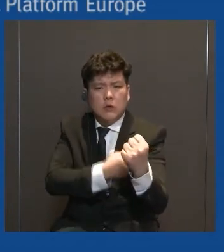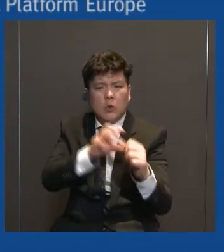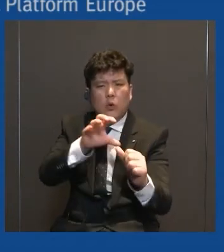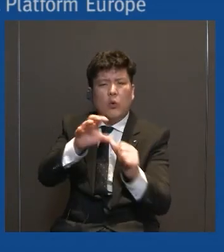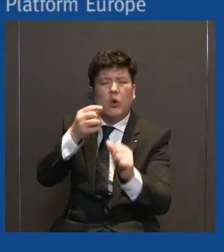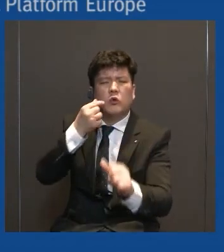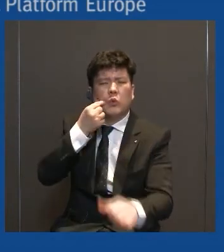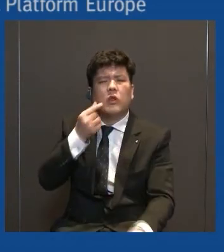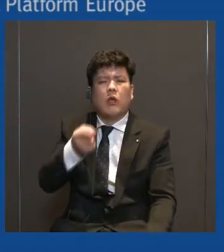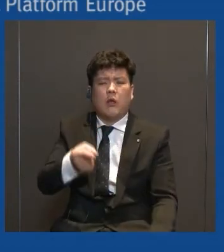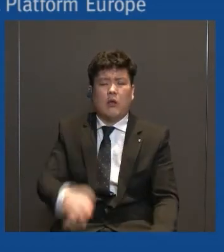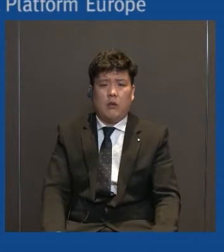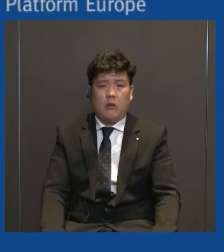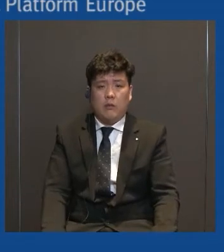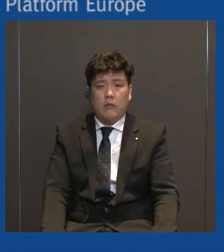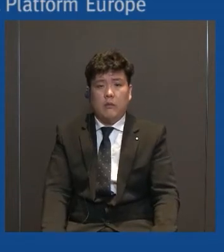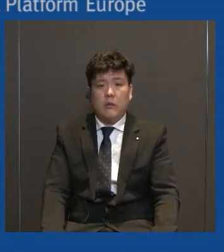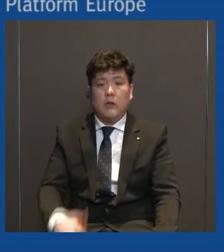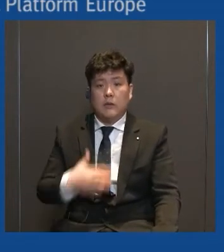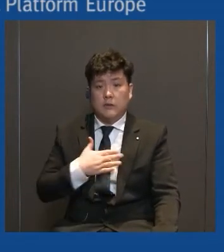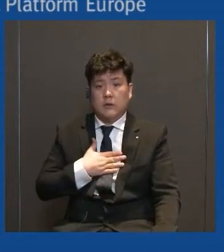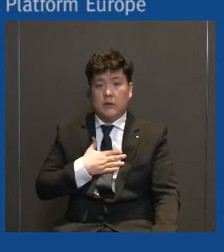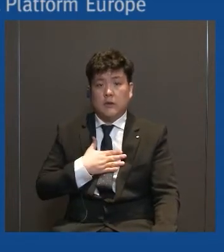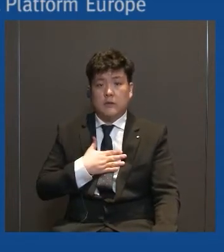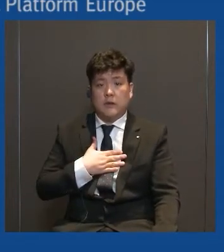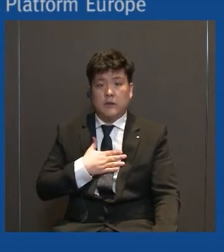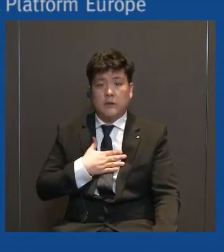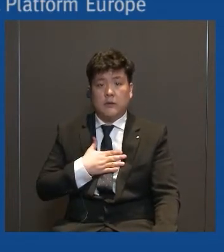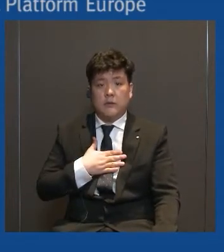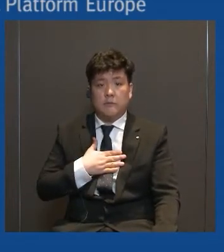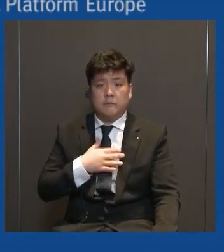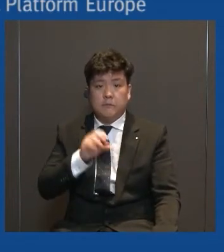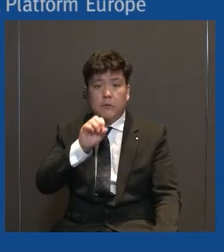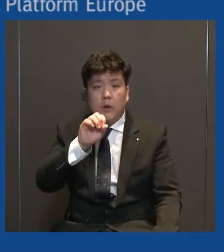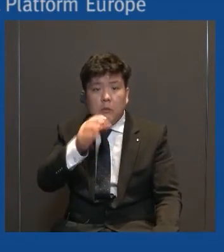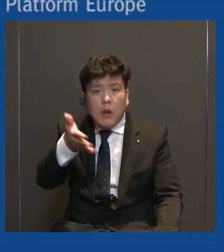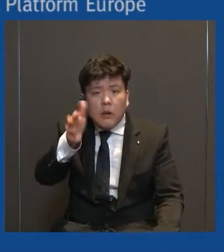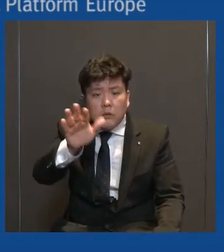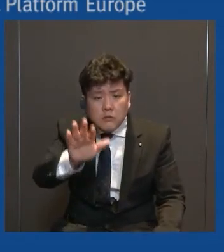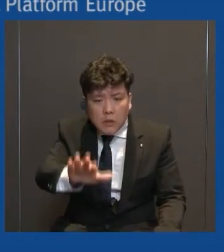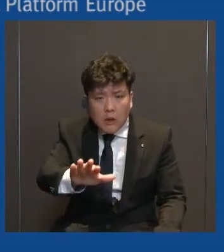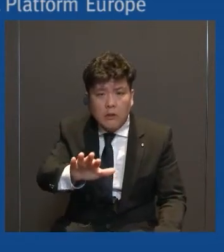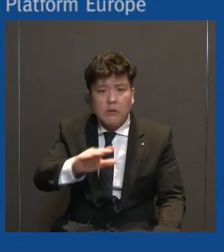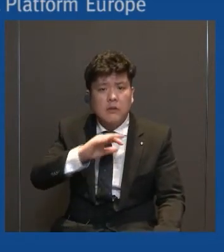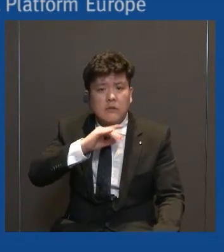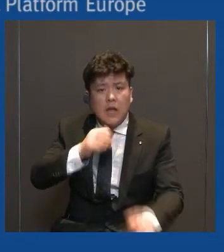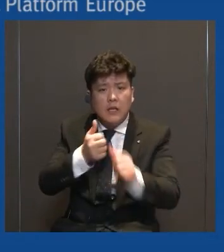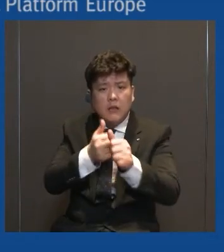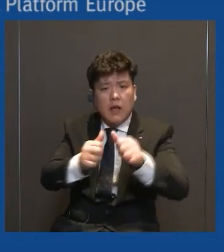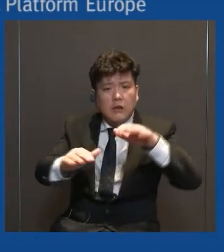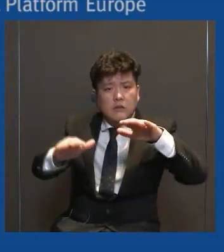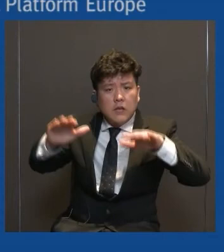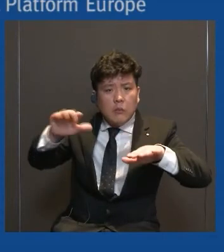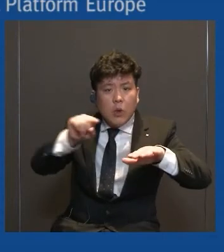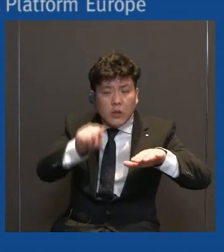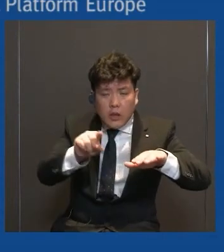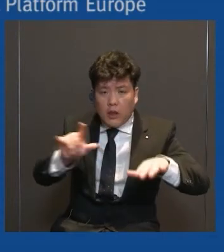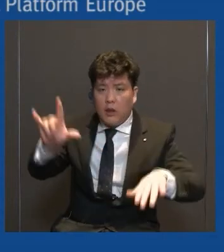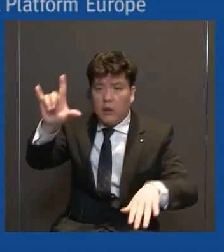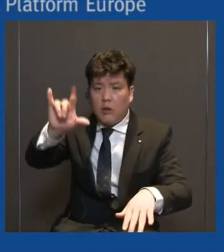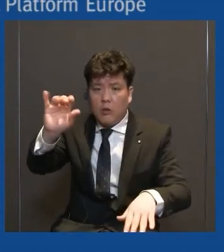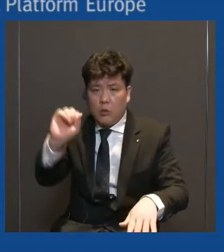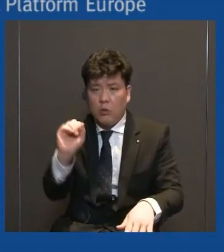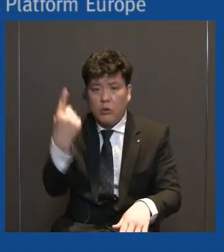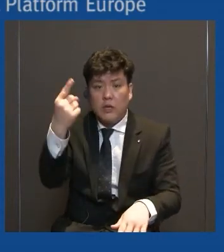that already, is not new nor unique to the pandemic, but the pandemic does require us to make important decisions about our future. So